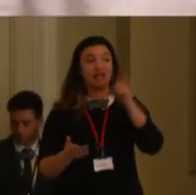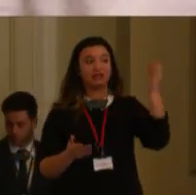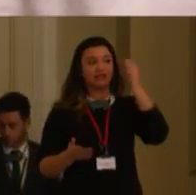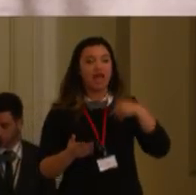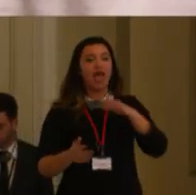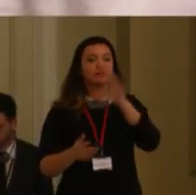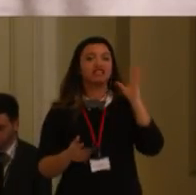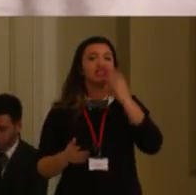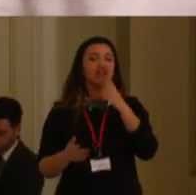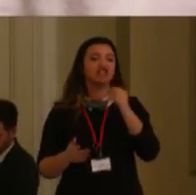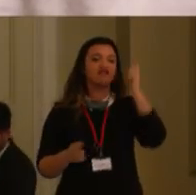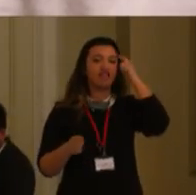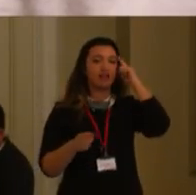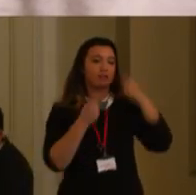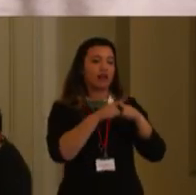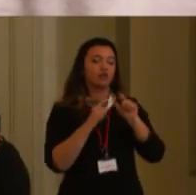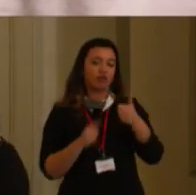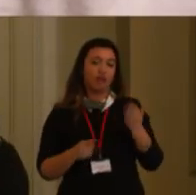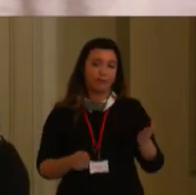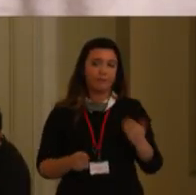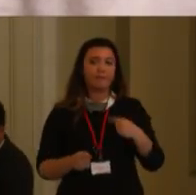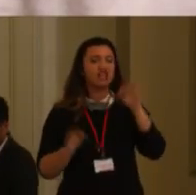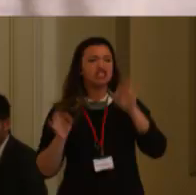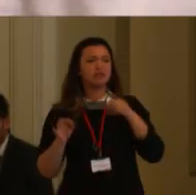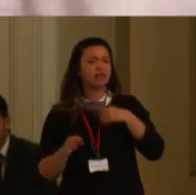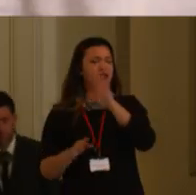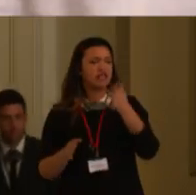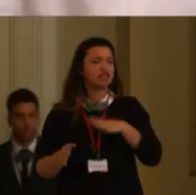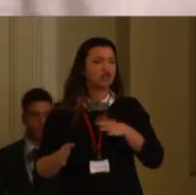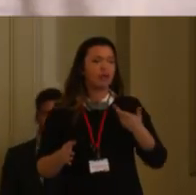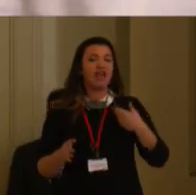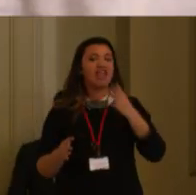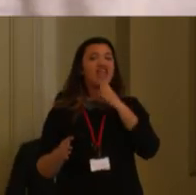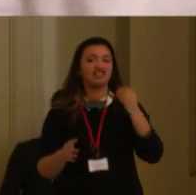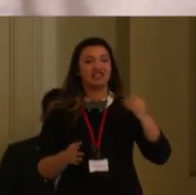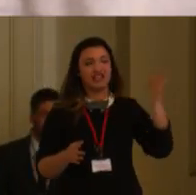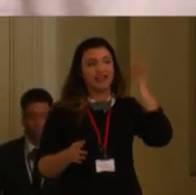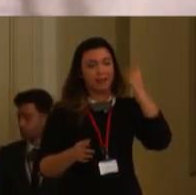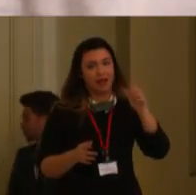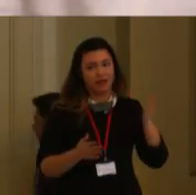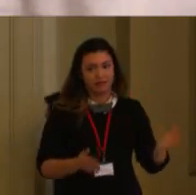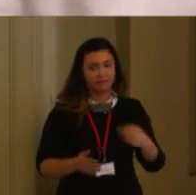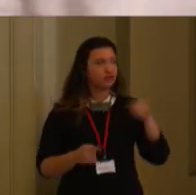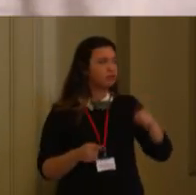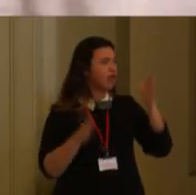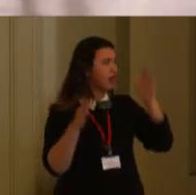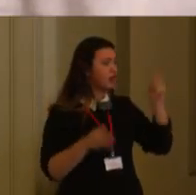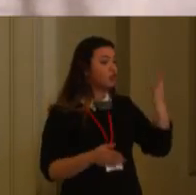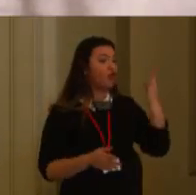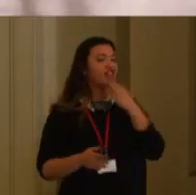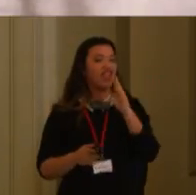to understand the voice of the youth segment and make them more comprehensive. Let's find